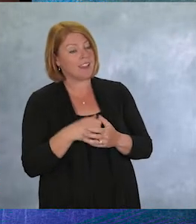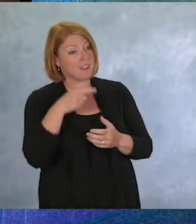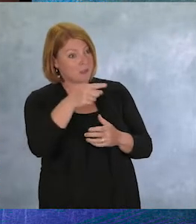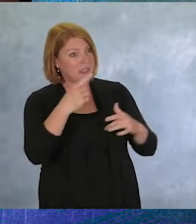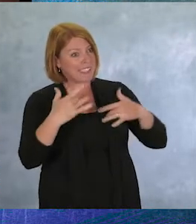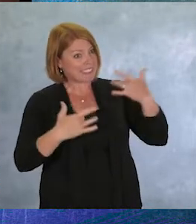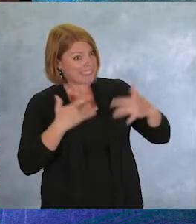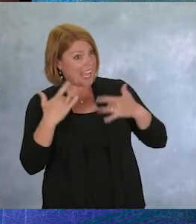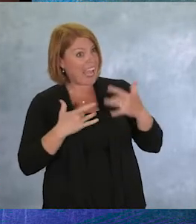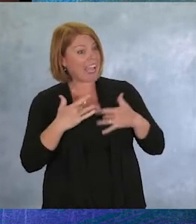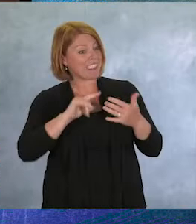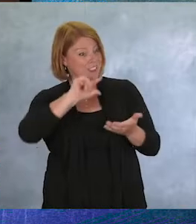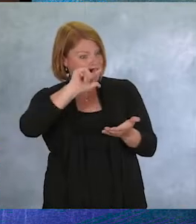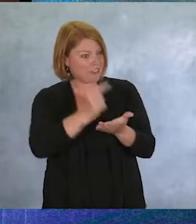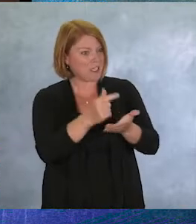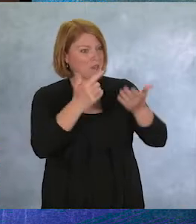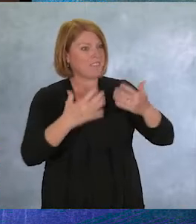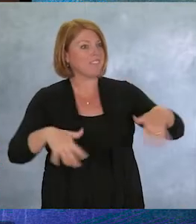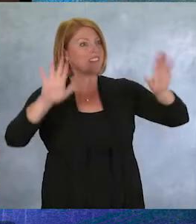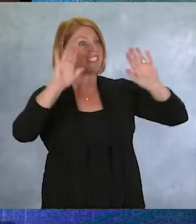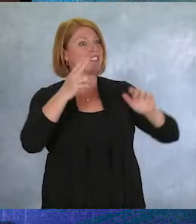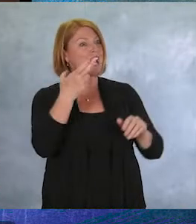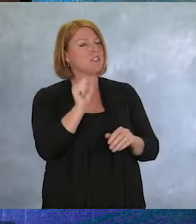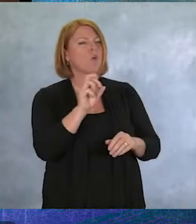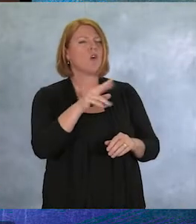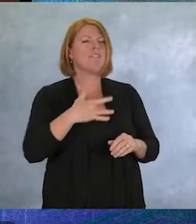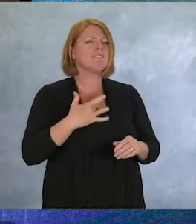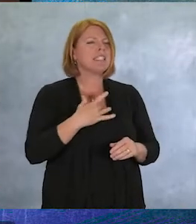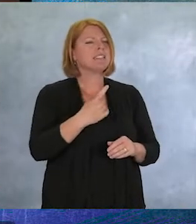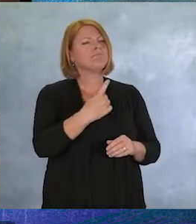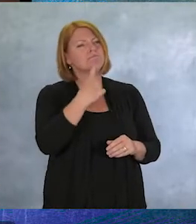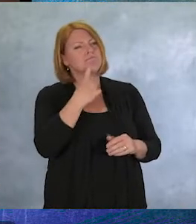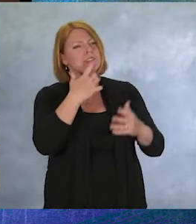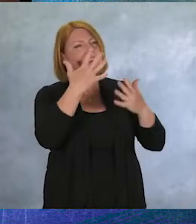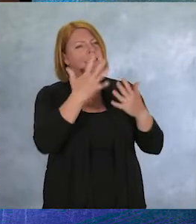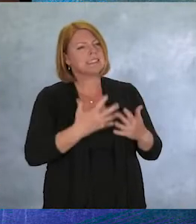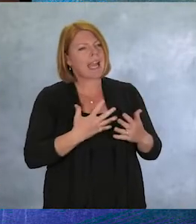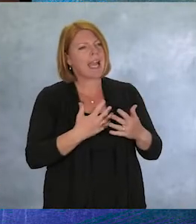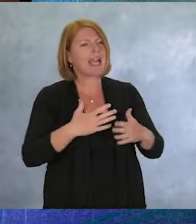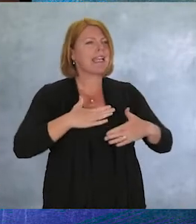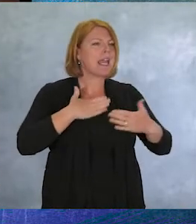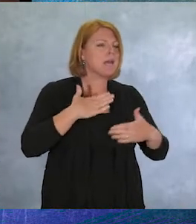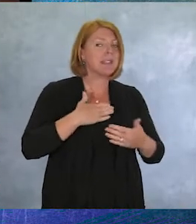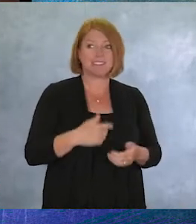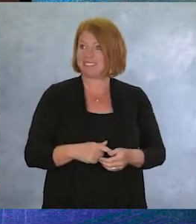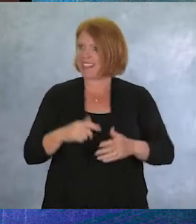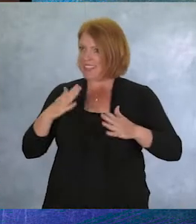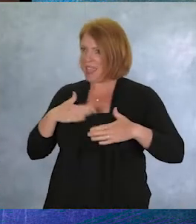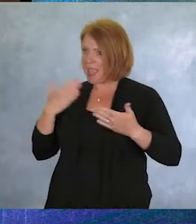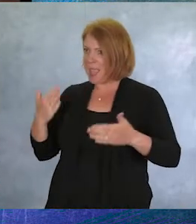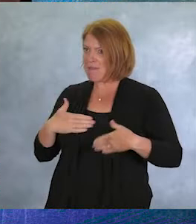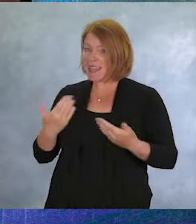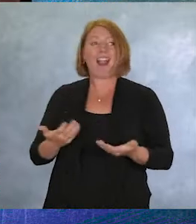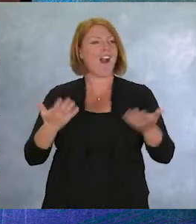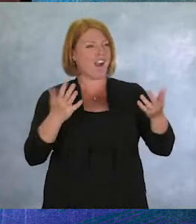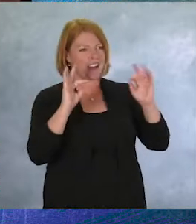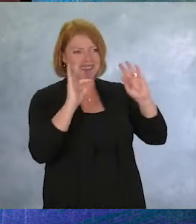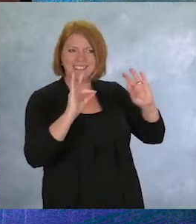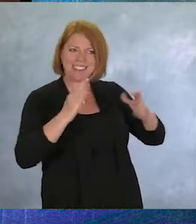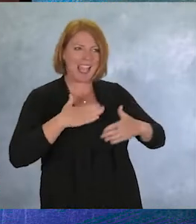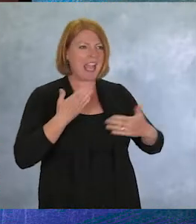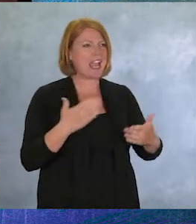Are you excited about leaving high school? Are you sad? Are you happy? Happy. Happy. Okay, that's